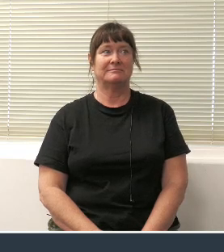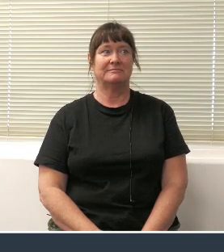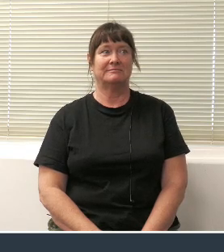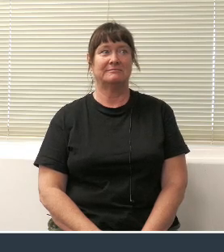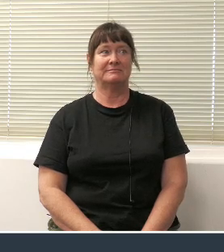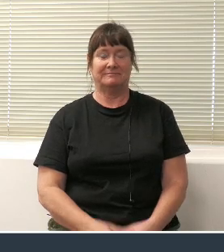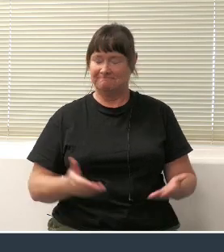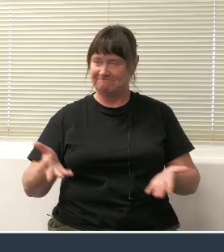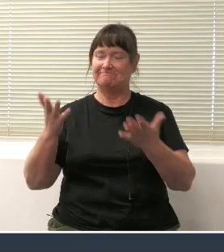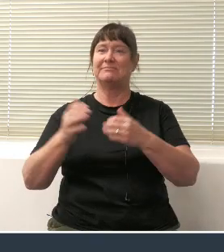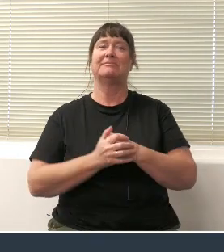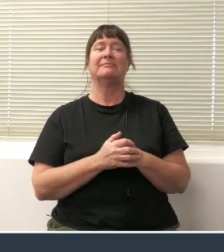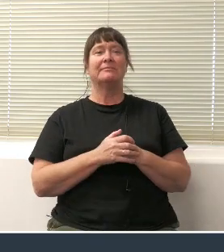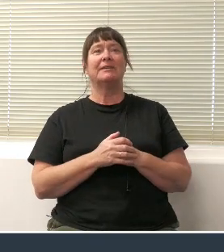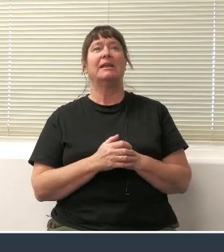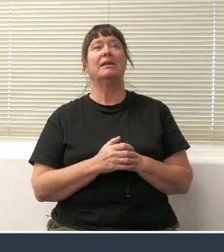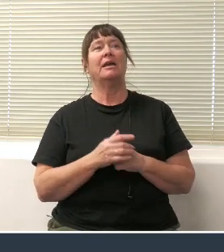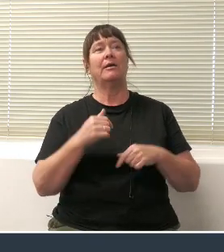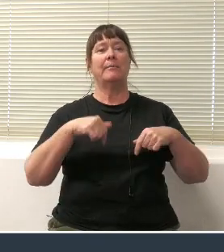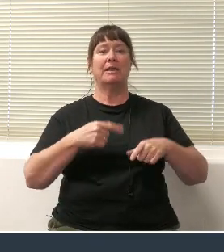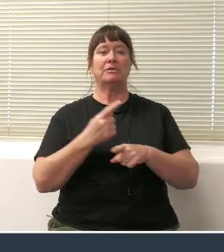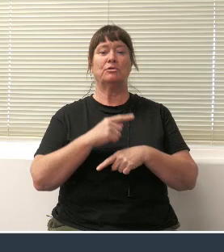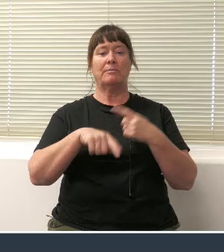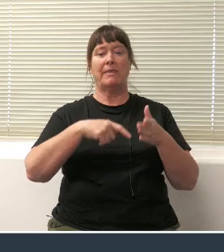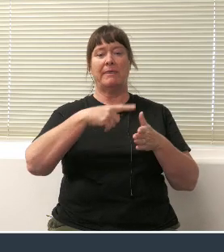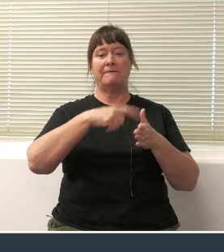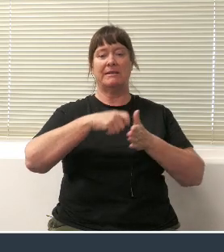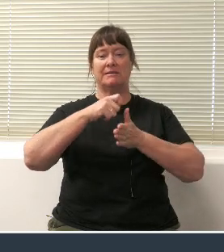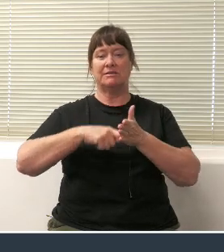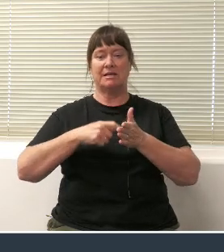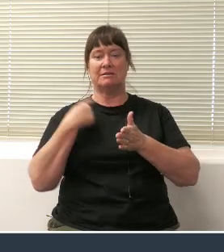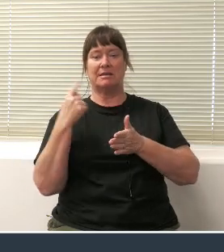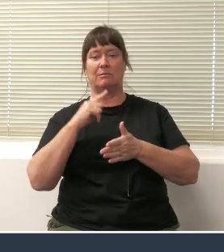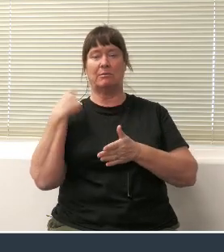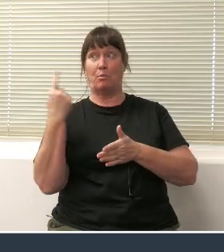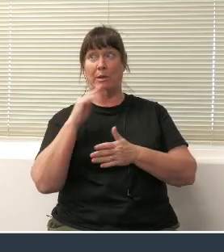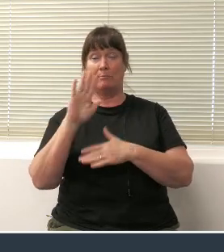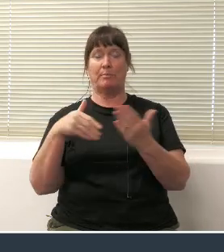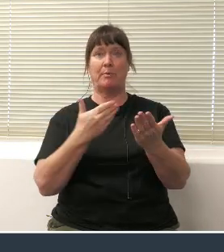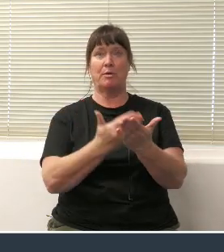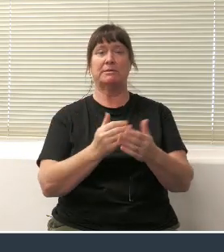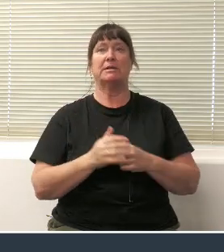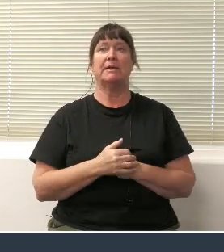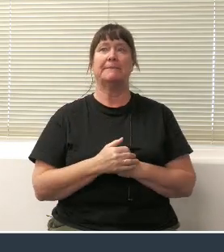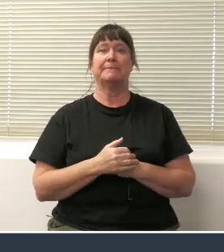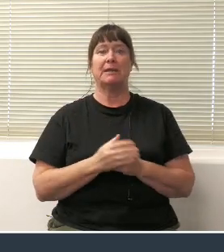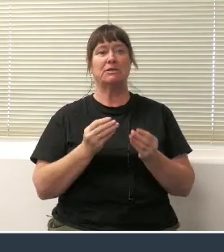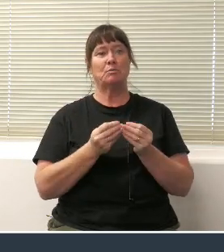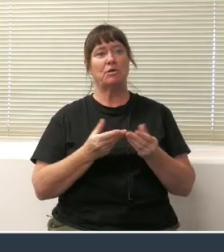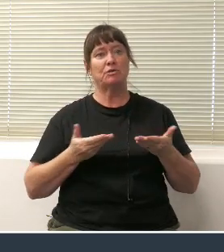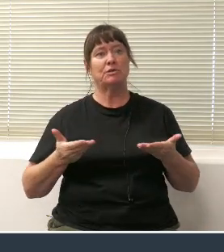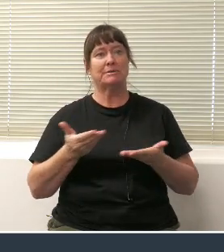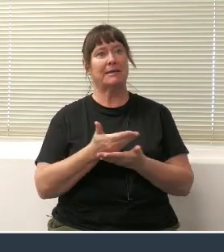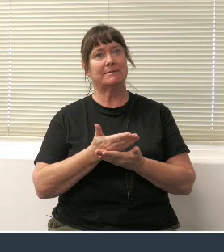Far away. Okay, yes, so I'm here to speak to the fees and charges that we proposed. I think it's worth